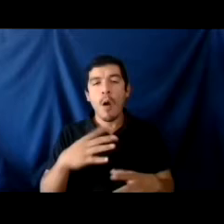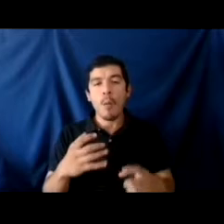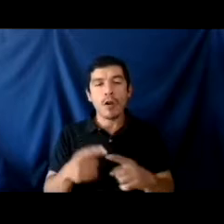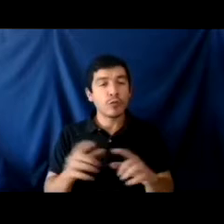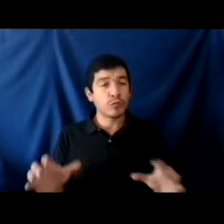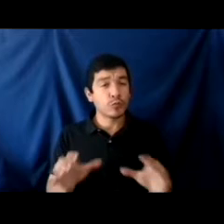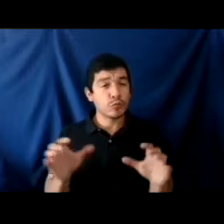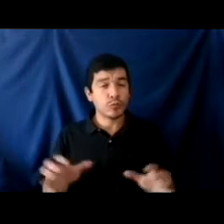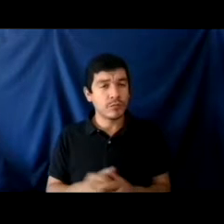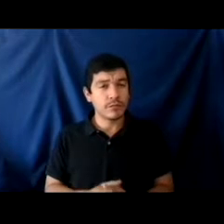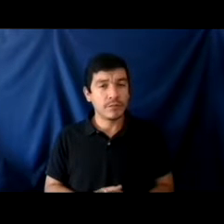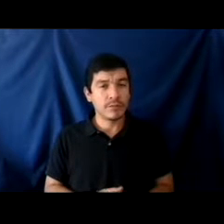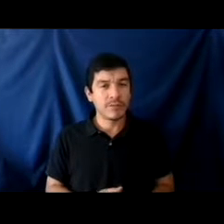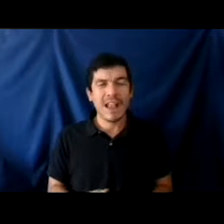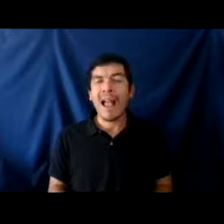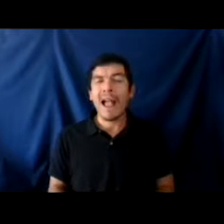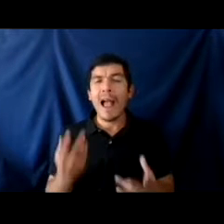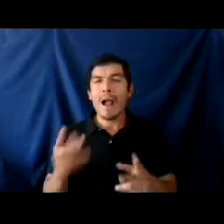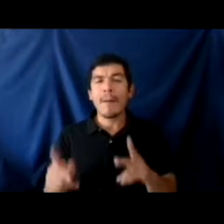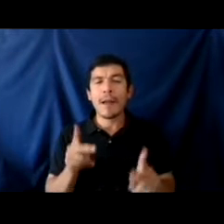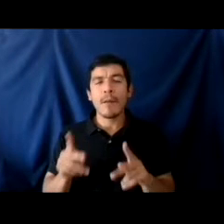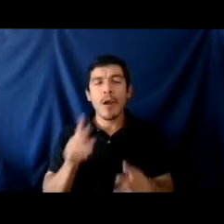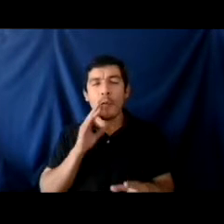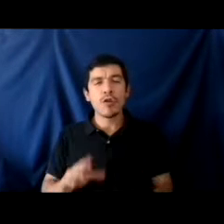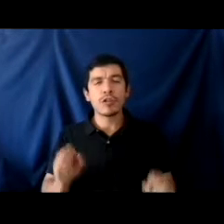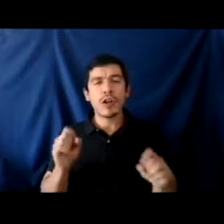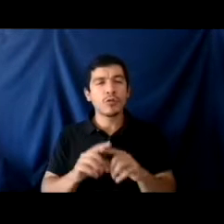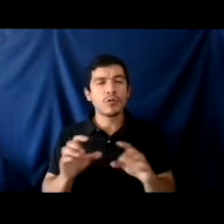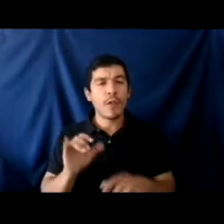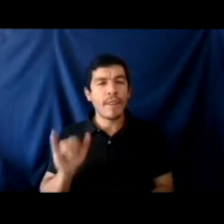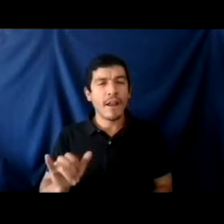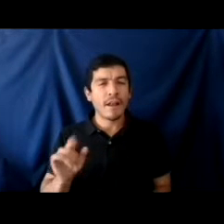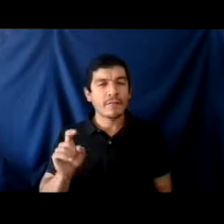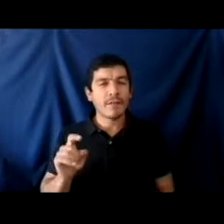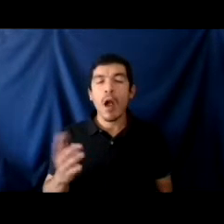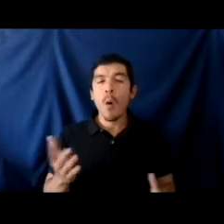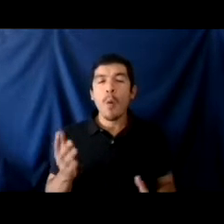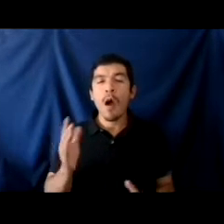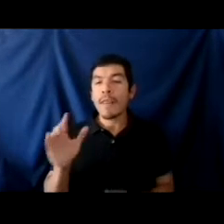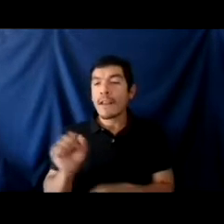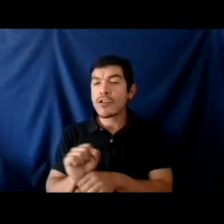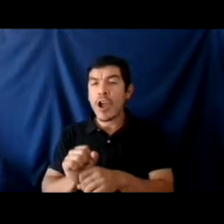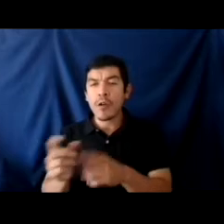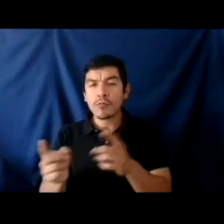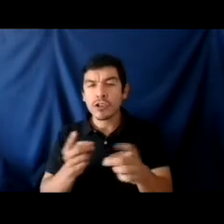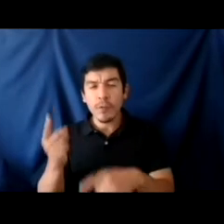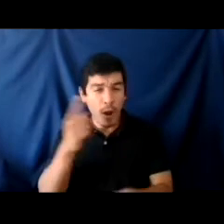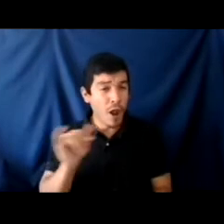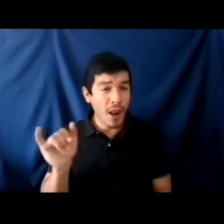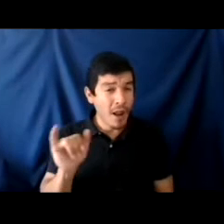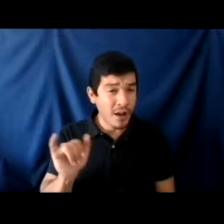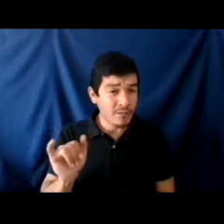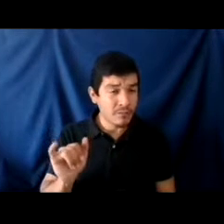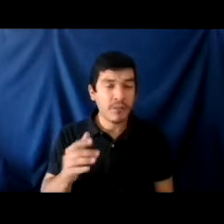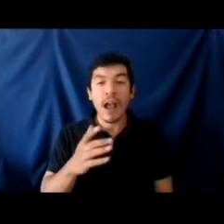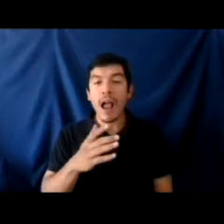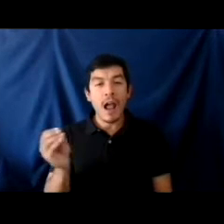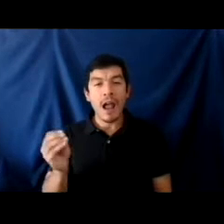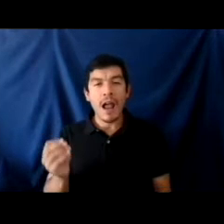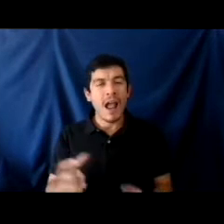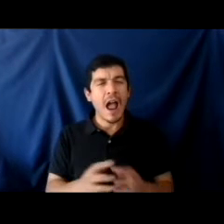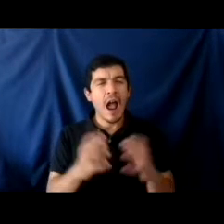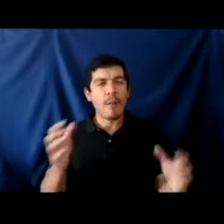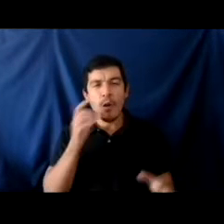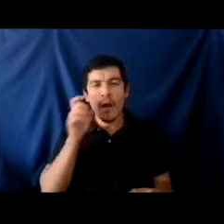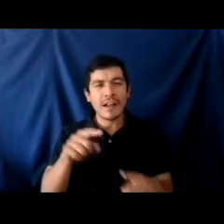do, how many people would it take to do that? What would these job descriptions look like? And how much would we